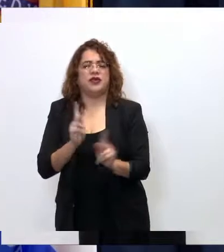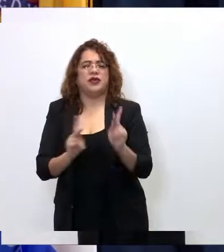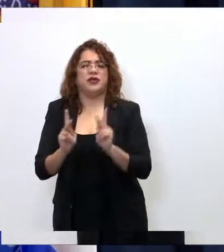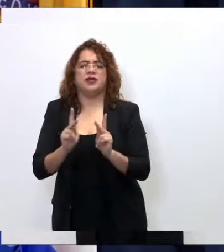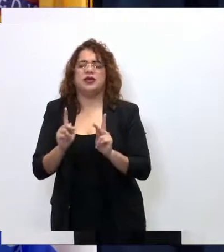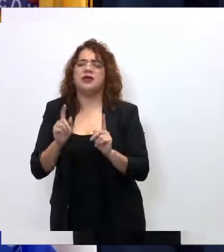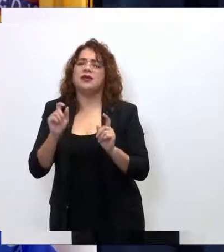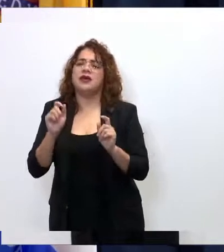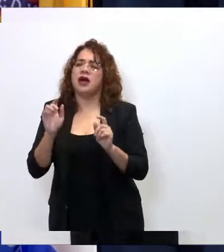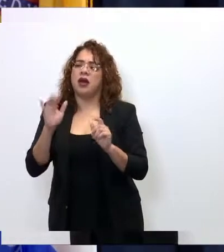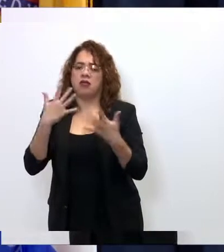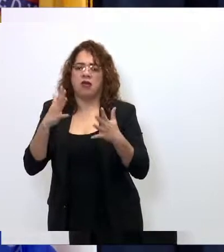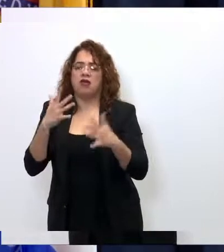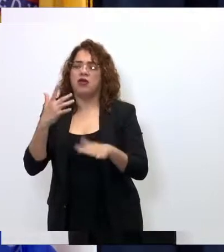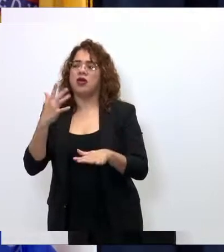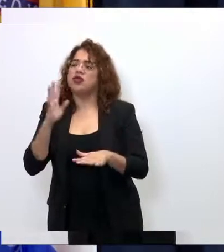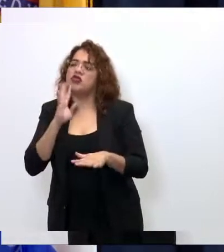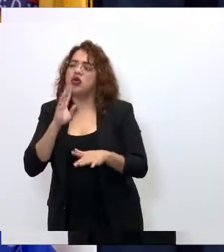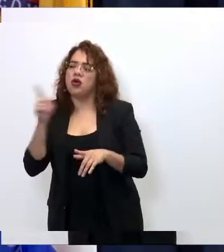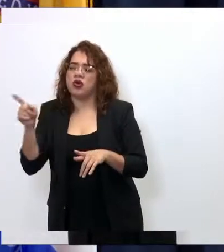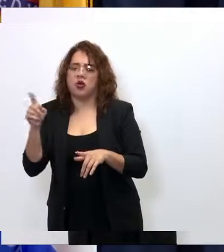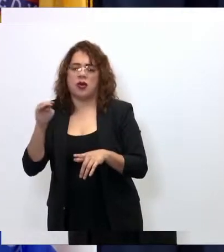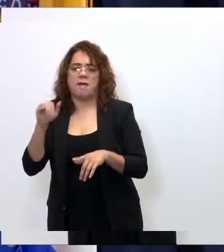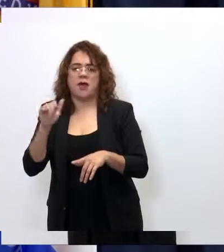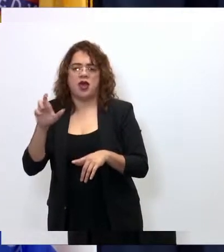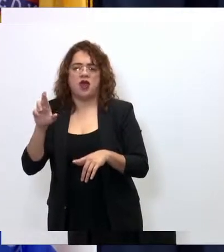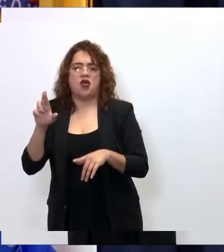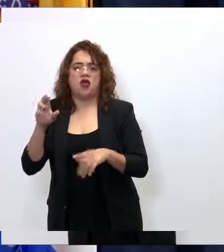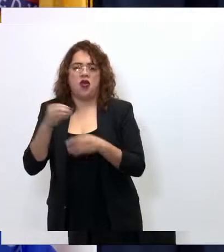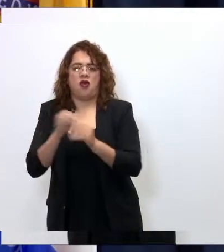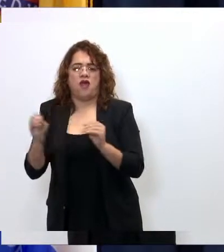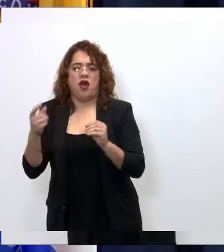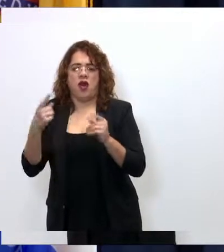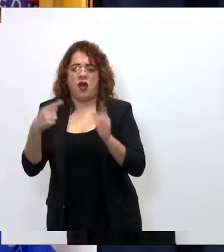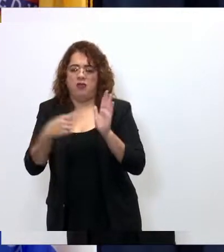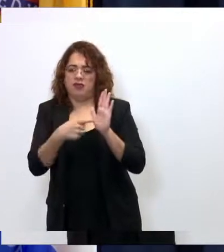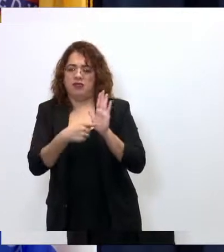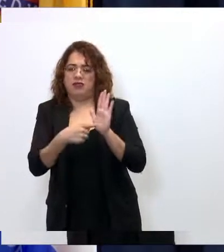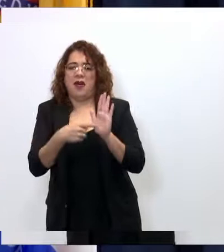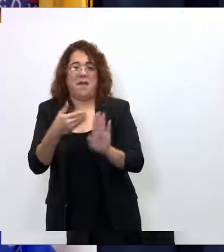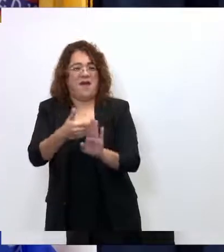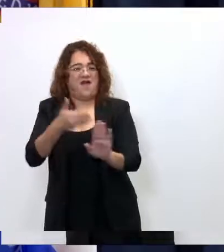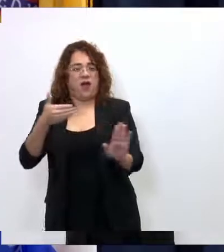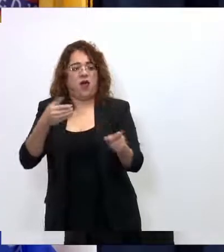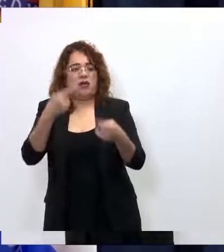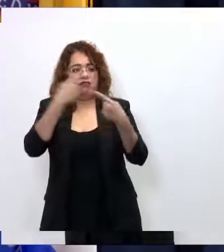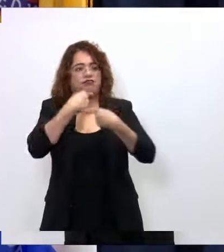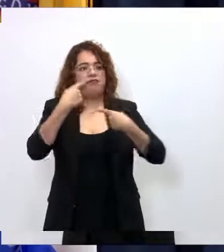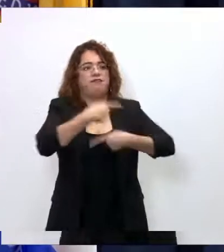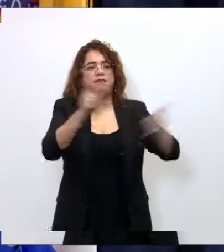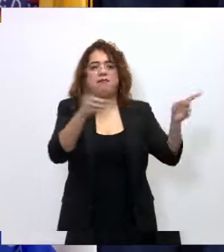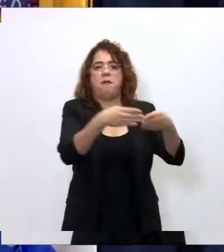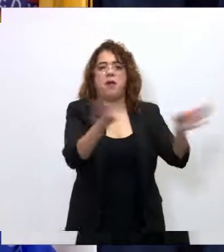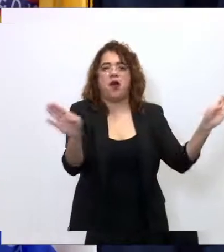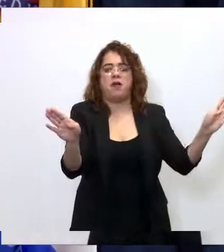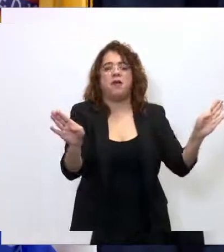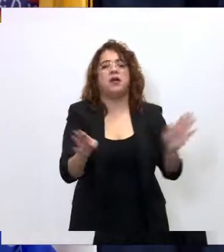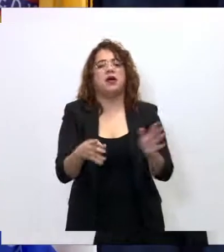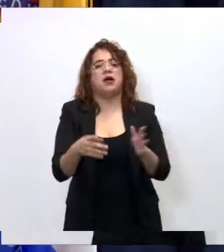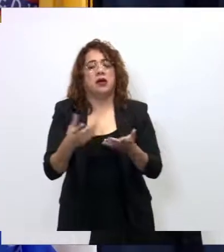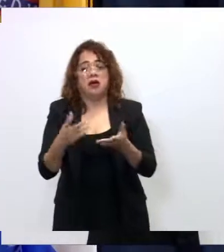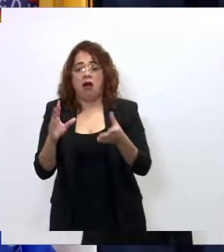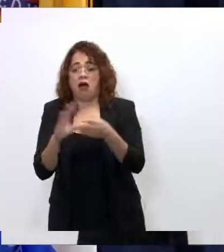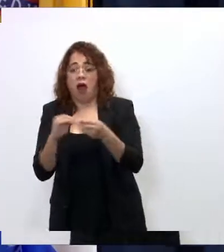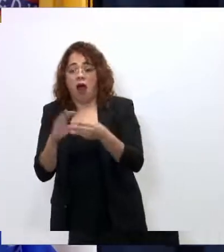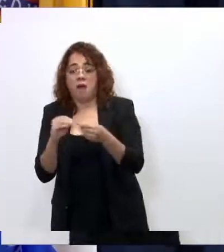spoke to the mayor's office before the city council item went public. Essentially, asked to support this item,